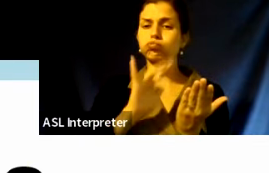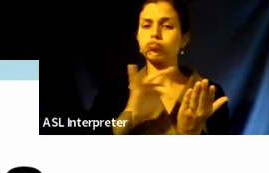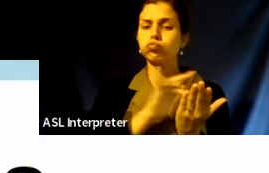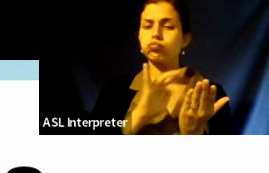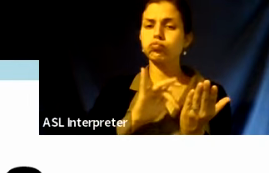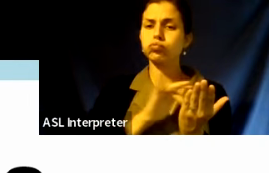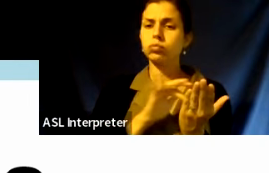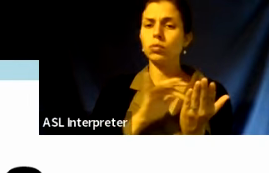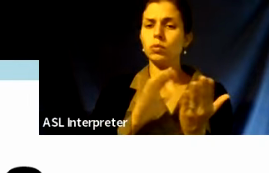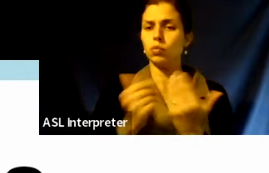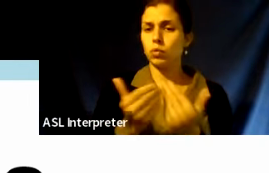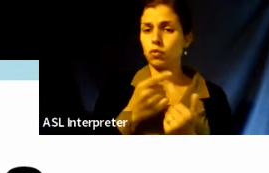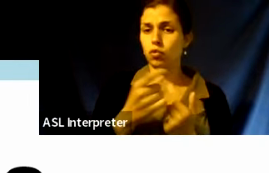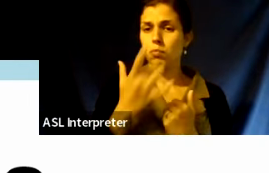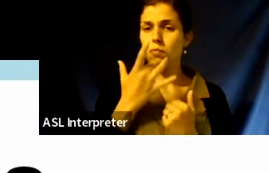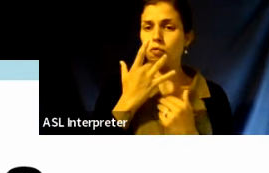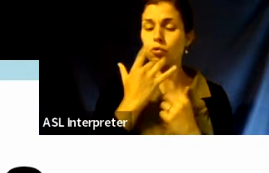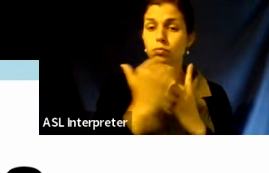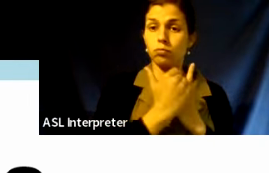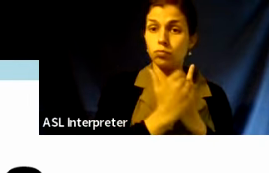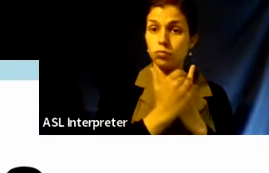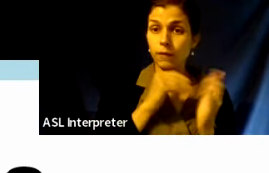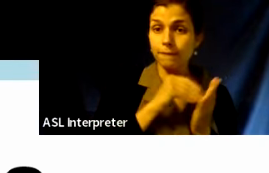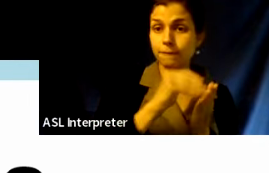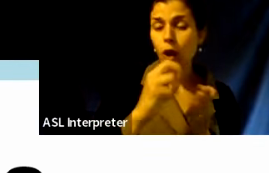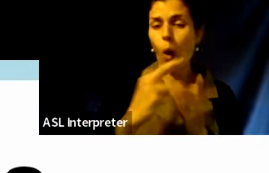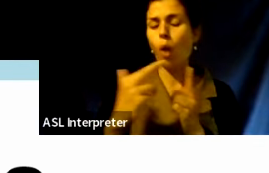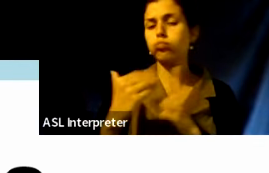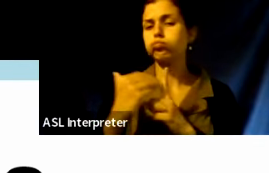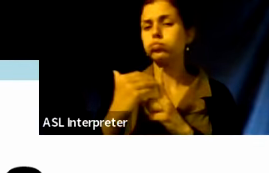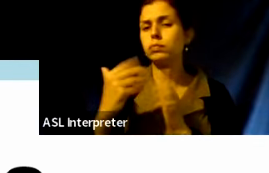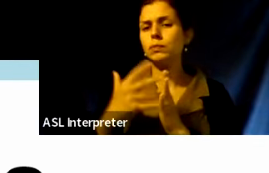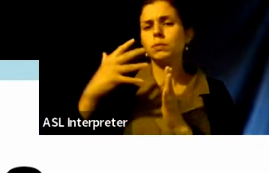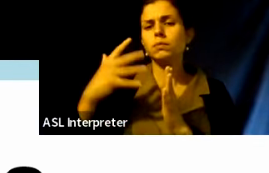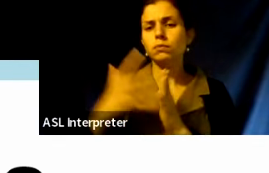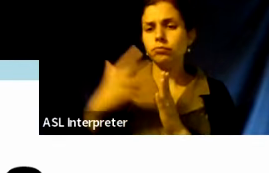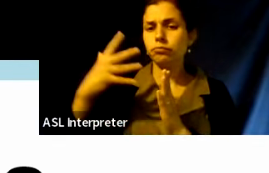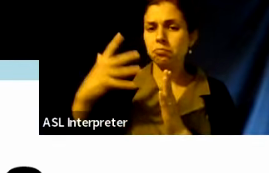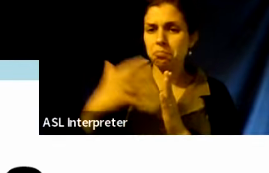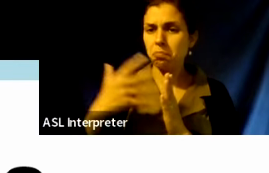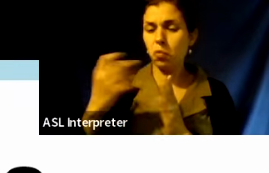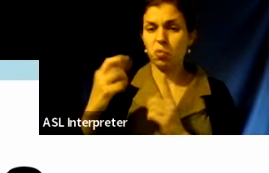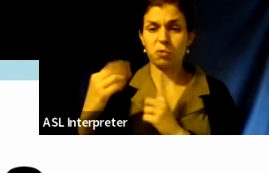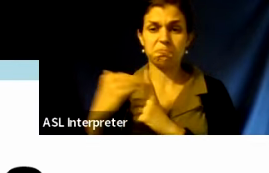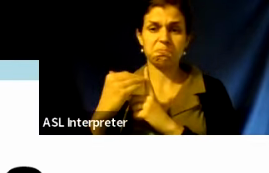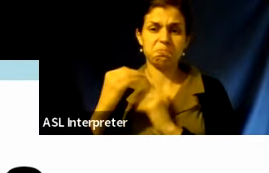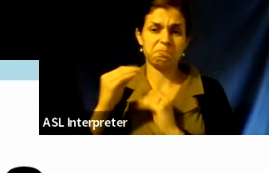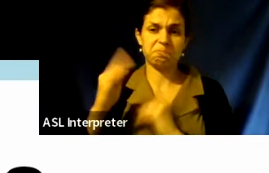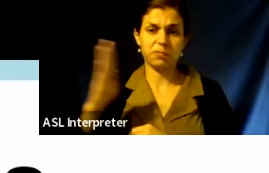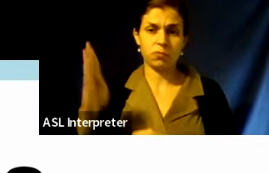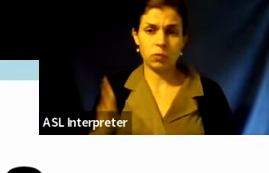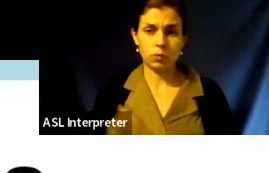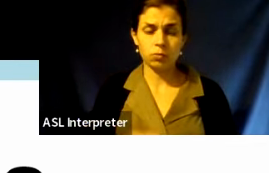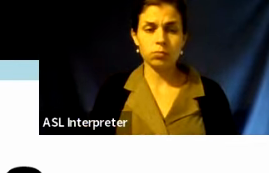To do that, you'll tap the menu icon that is noted with 3 lines in the top